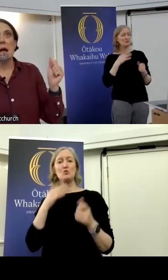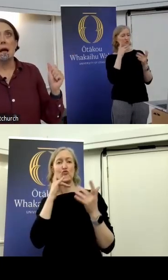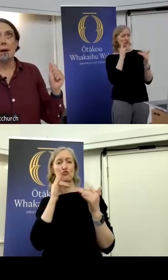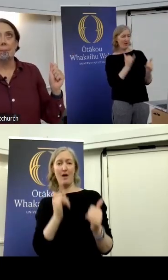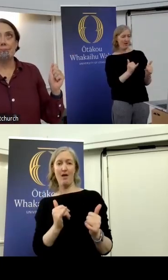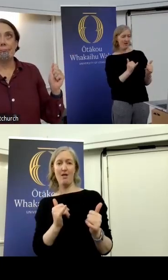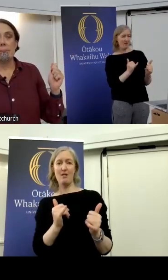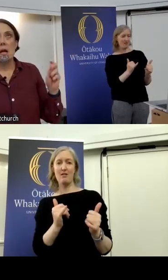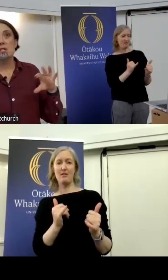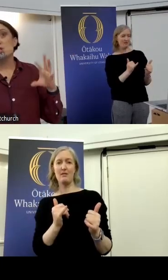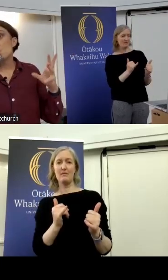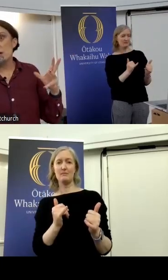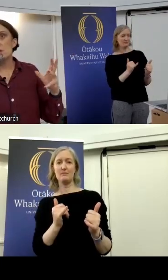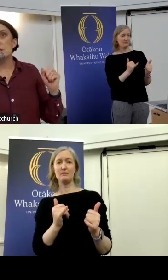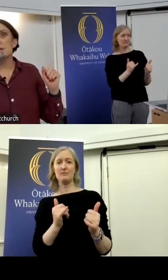very